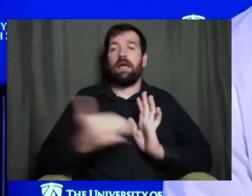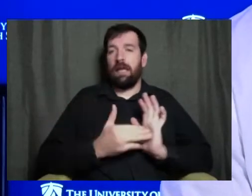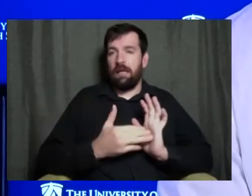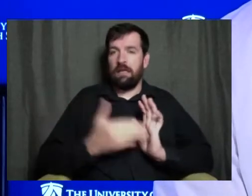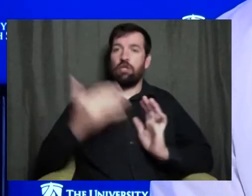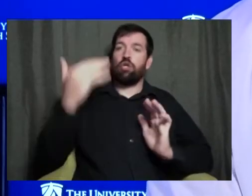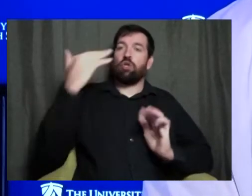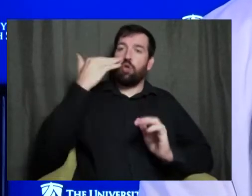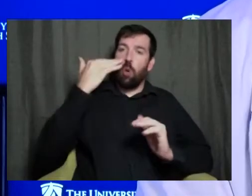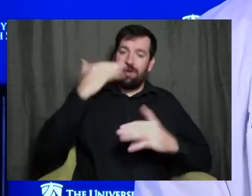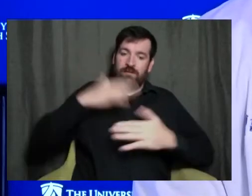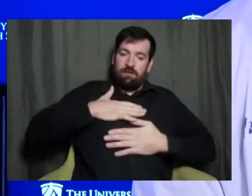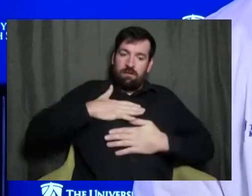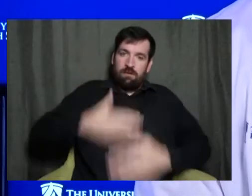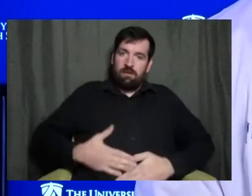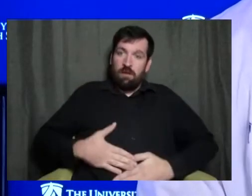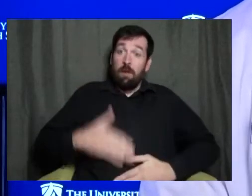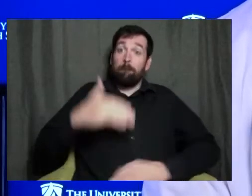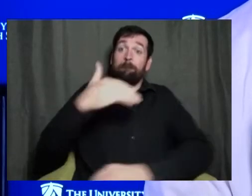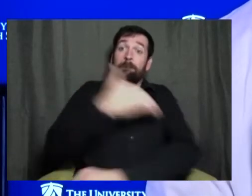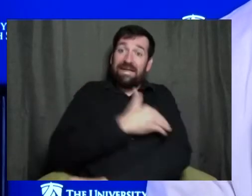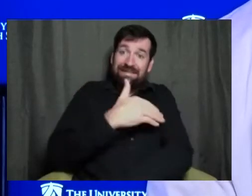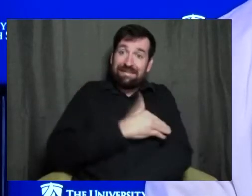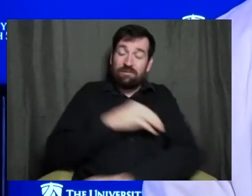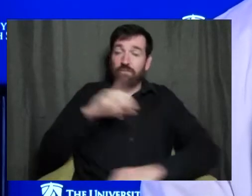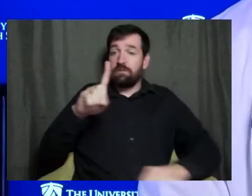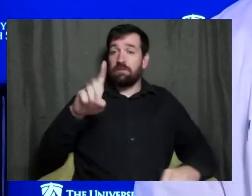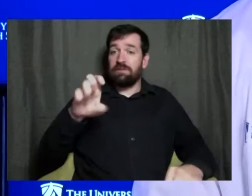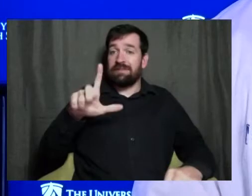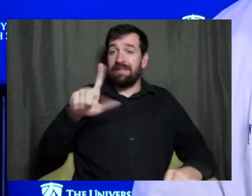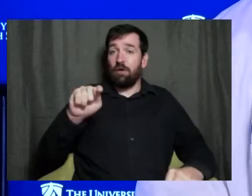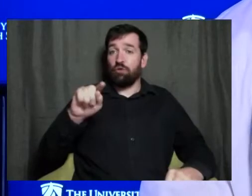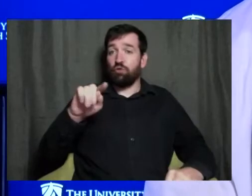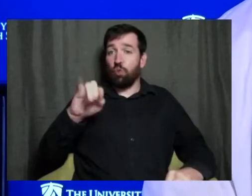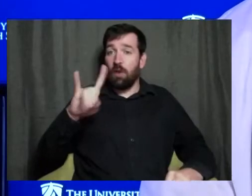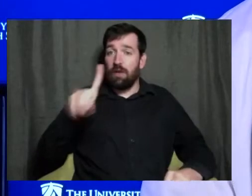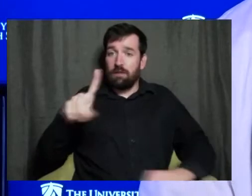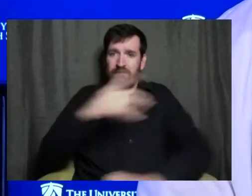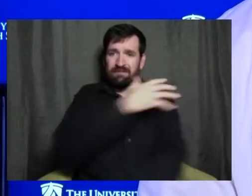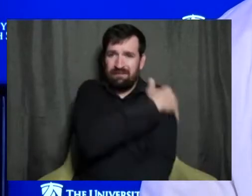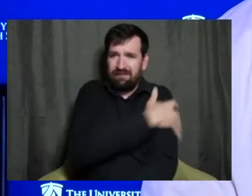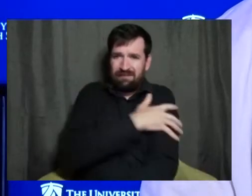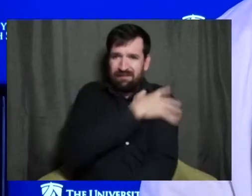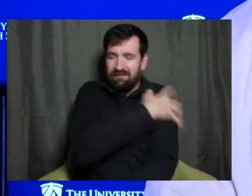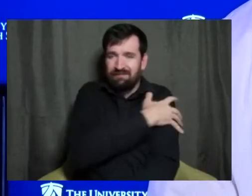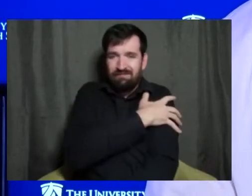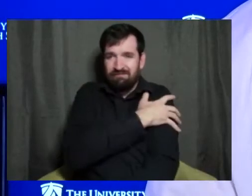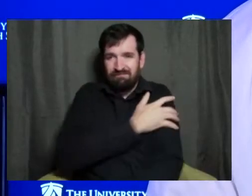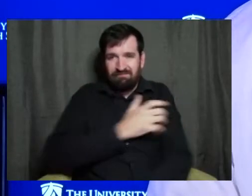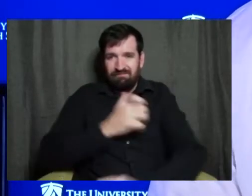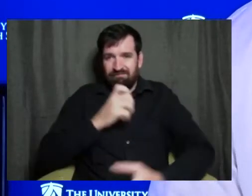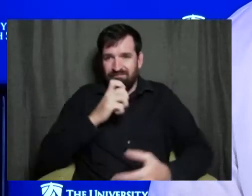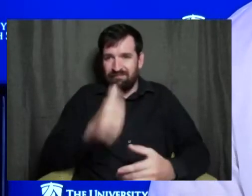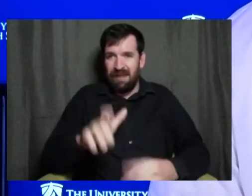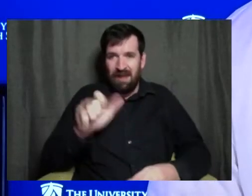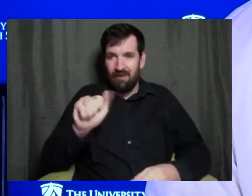knowing the muscle, the deltoid, that shoulder muscle, there's not really vascularity there. There's not arteries,